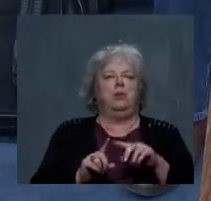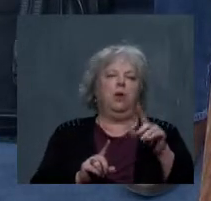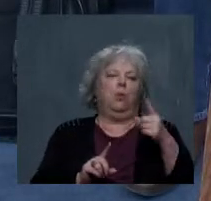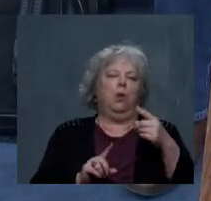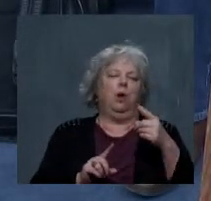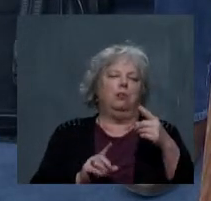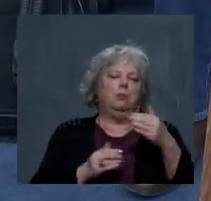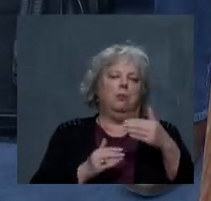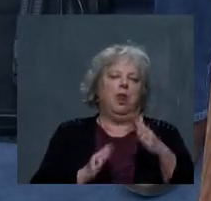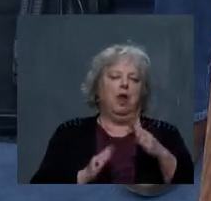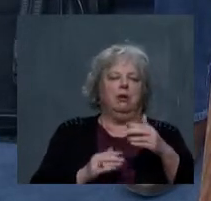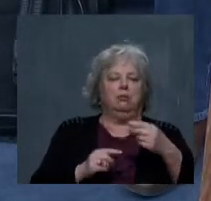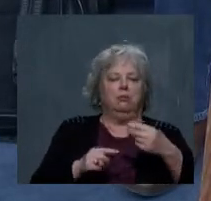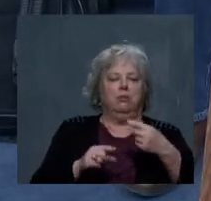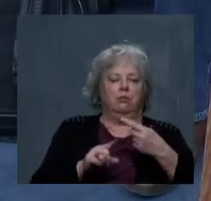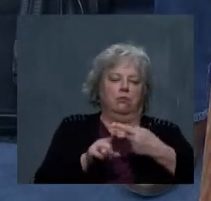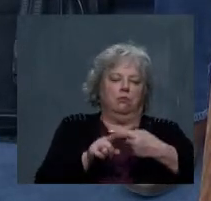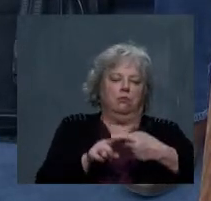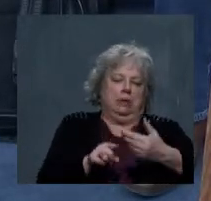intersection.